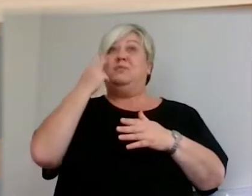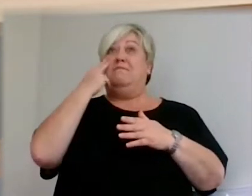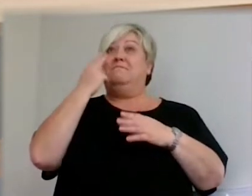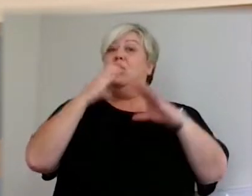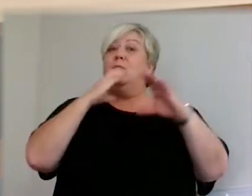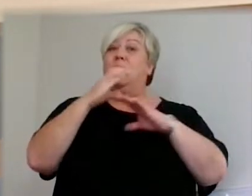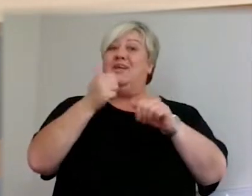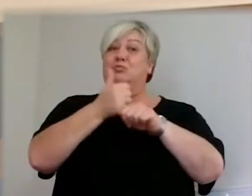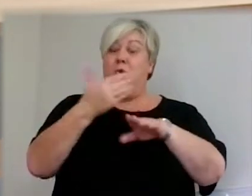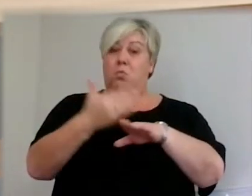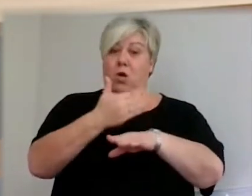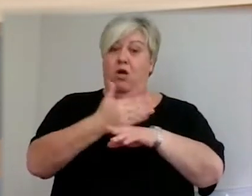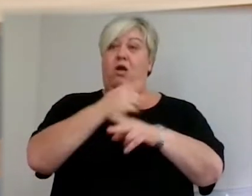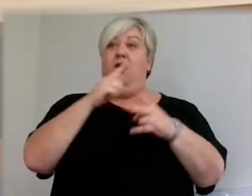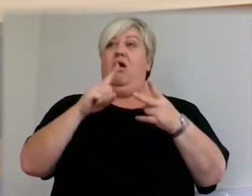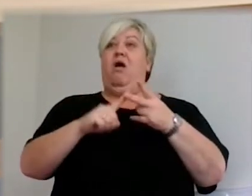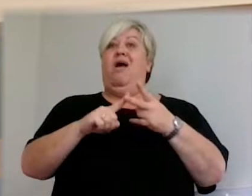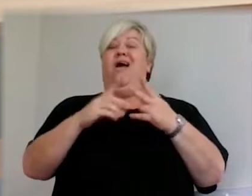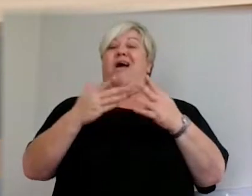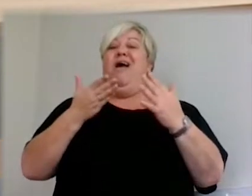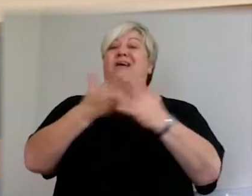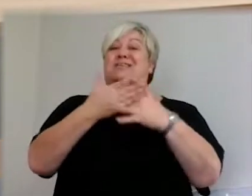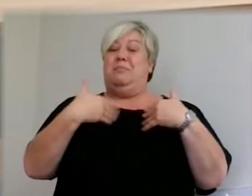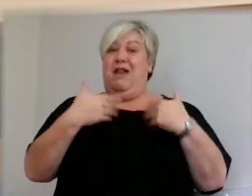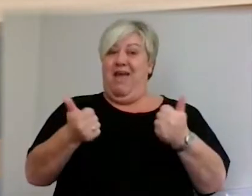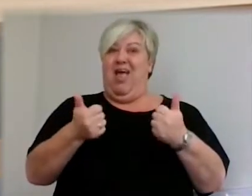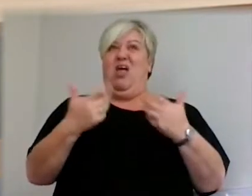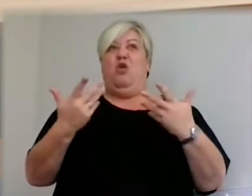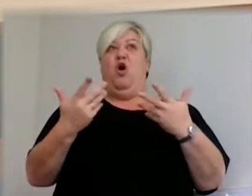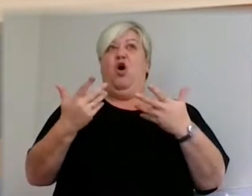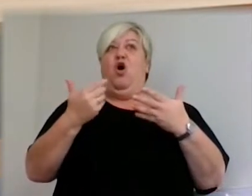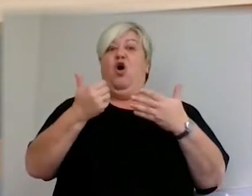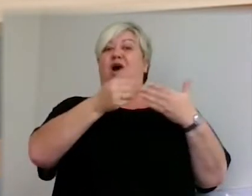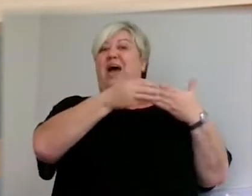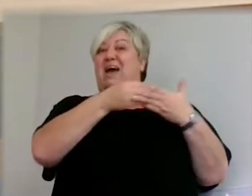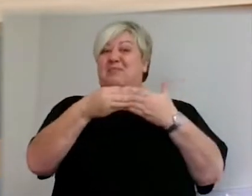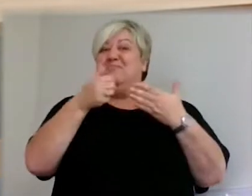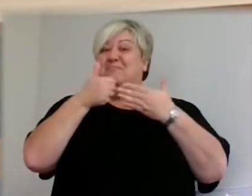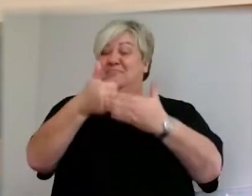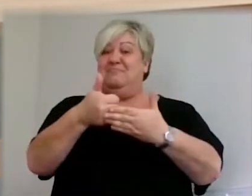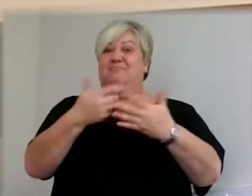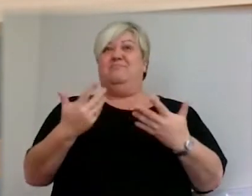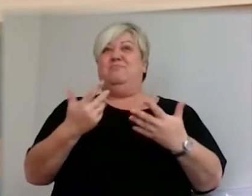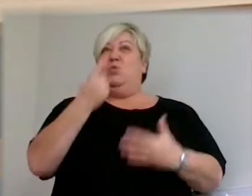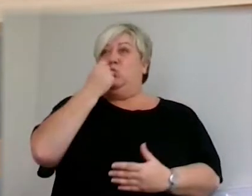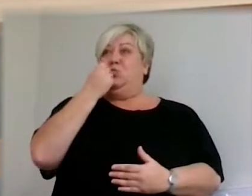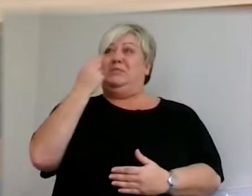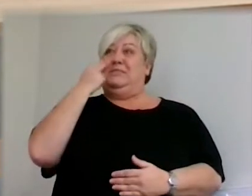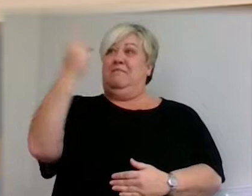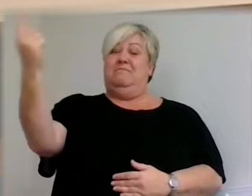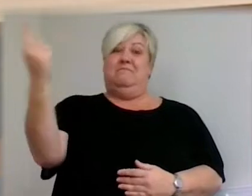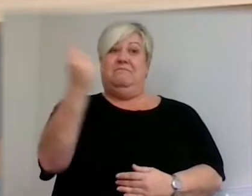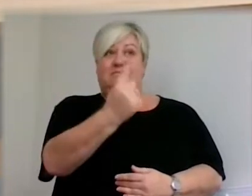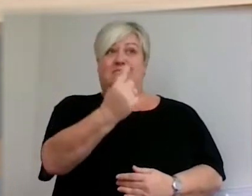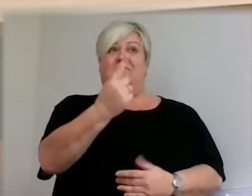accessible health and also information, advice and assistance. What that entails is that a deaf person might want to